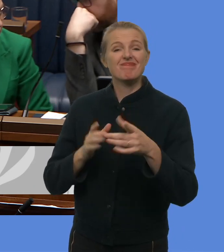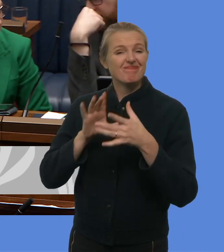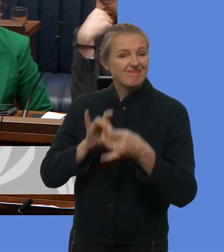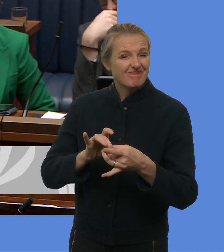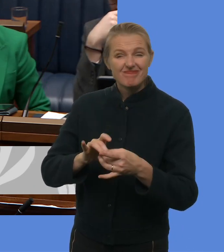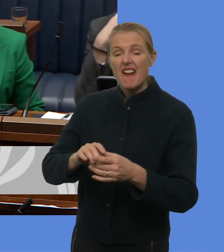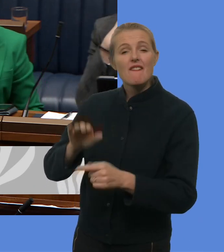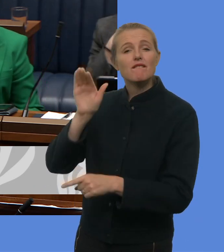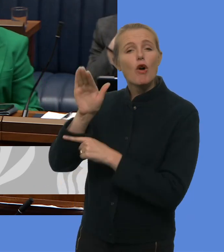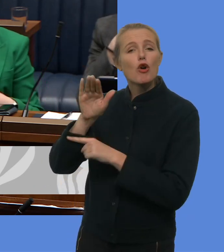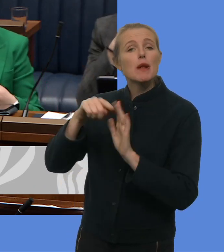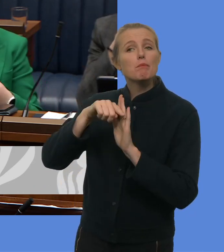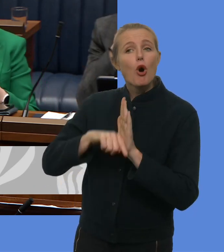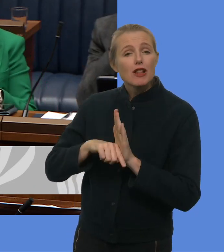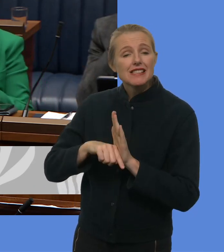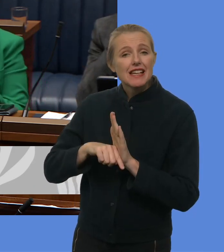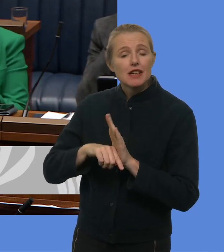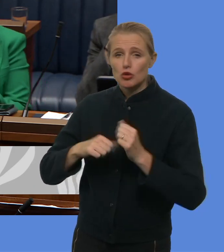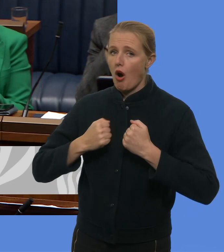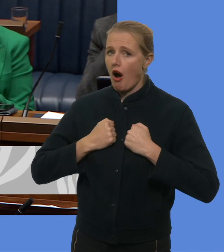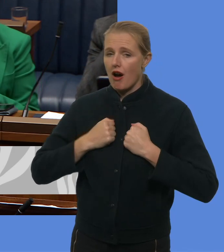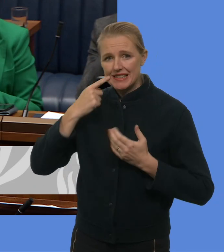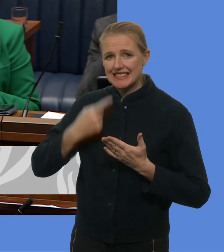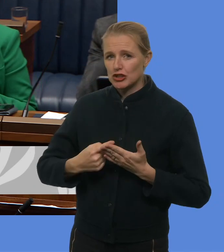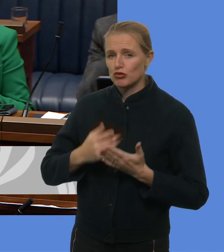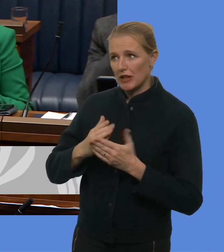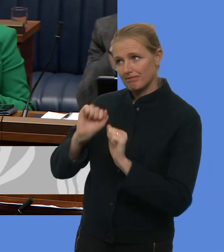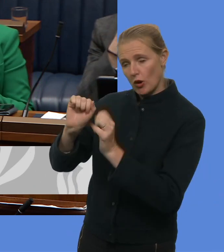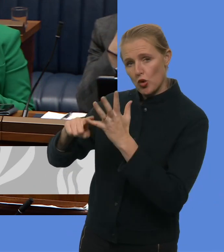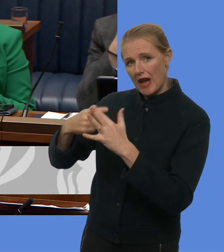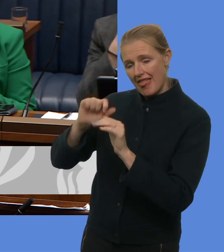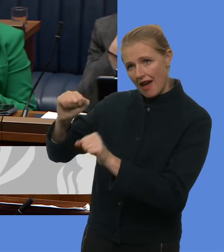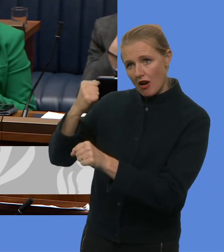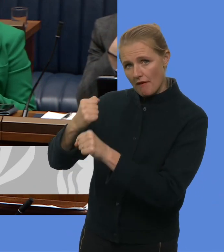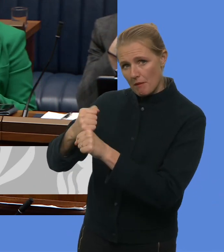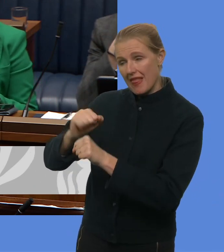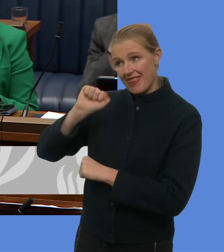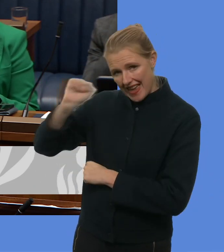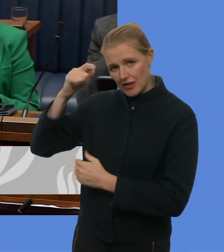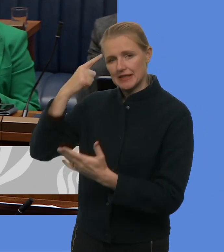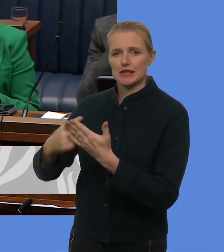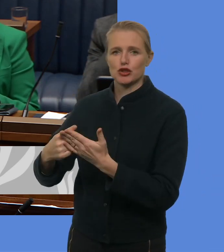is a reserved matter for the United Kingdom government, and therefore we've had no engagement on